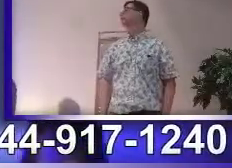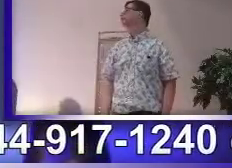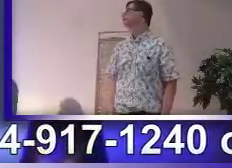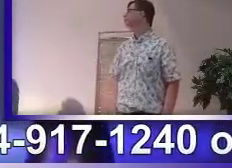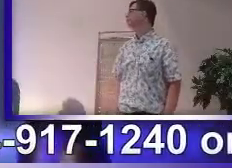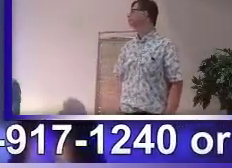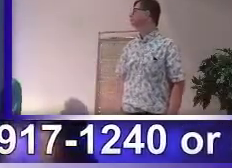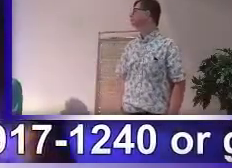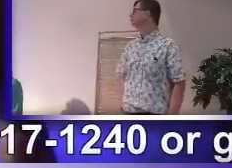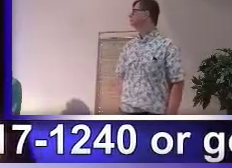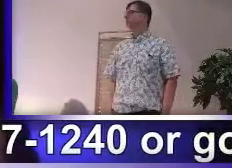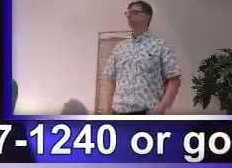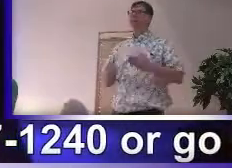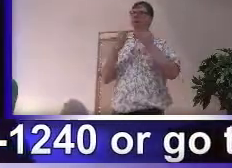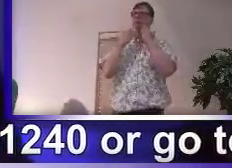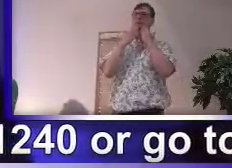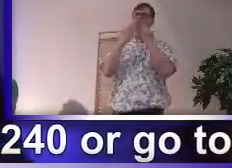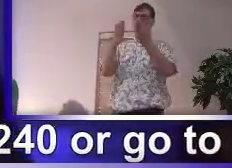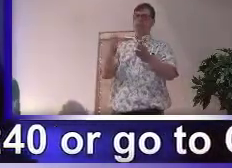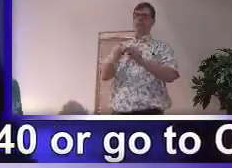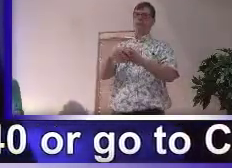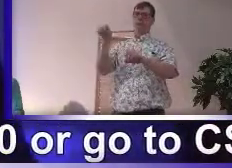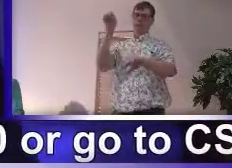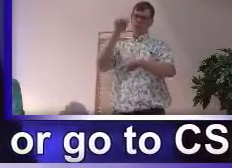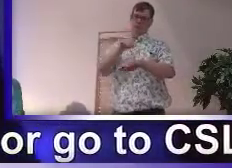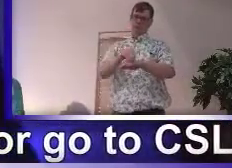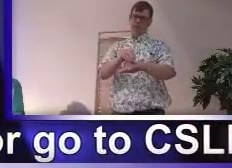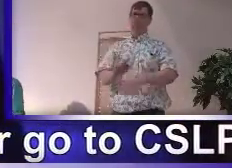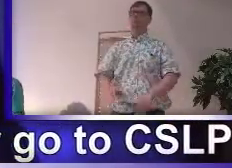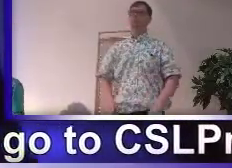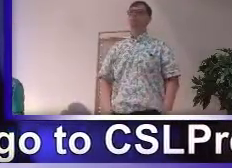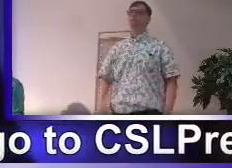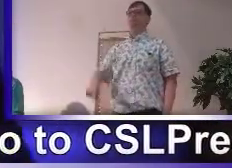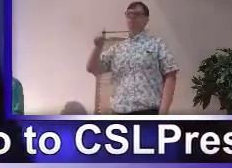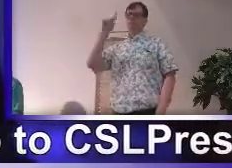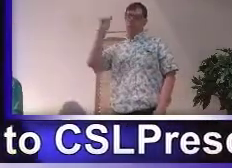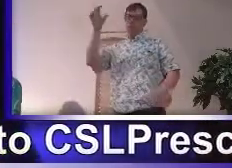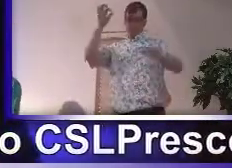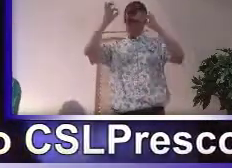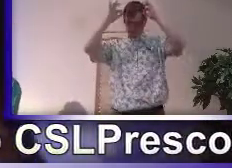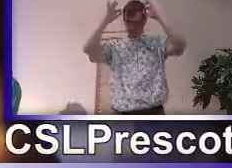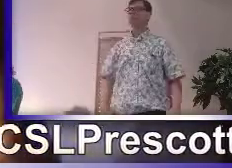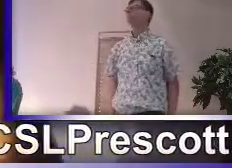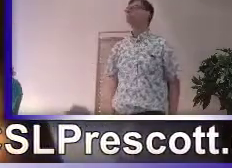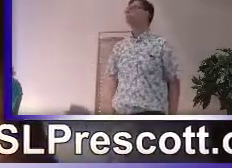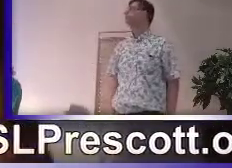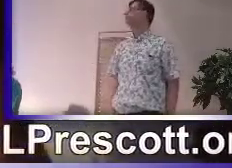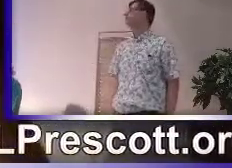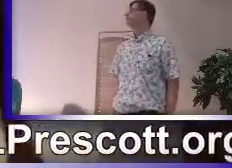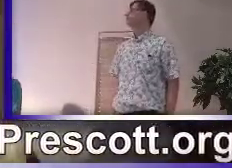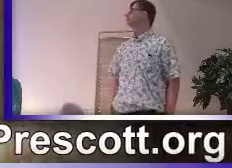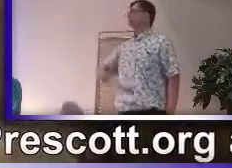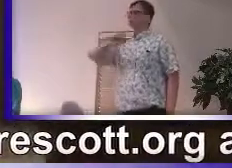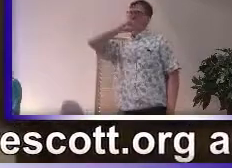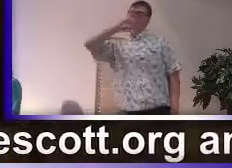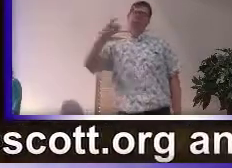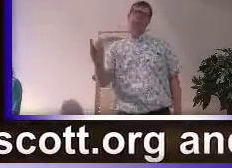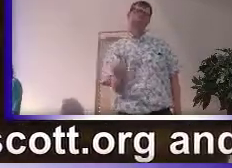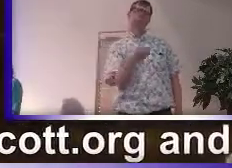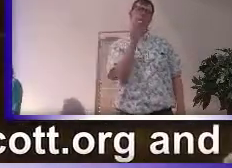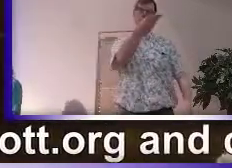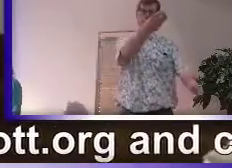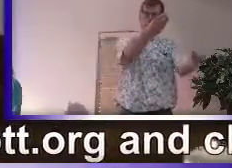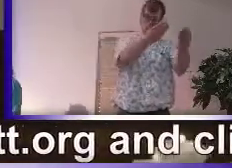Wonderful. So just as we took that song into our bodies, I ask you to remember that